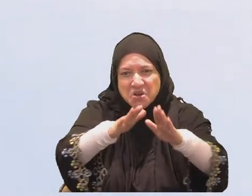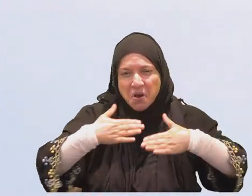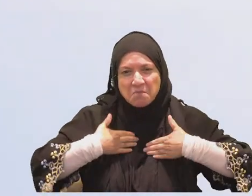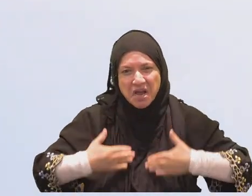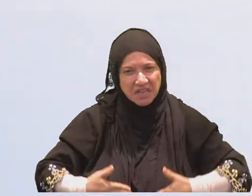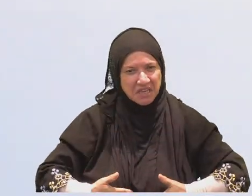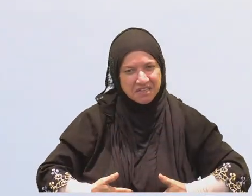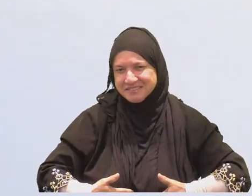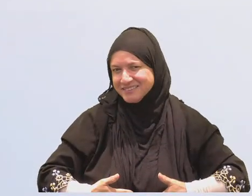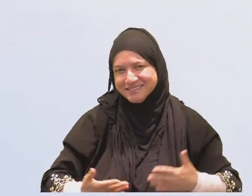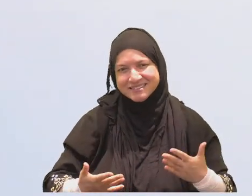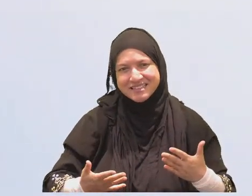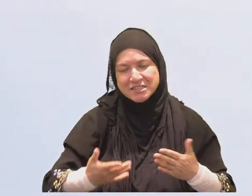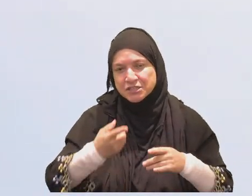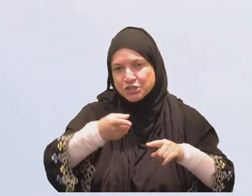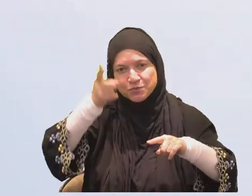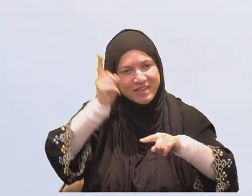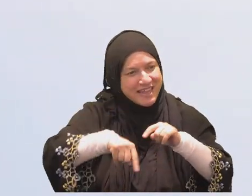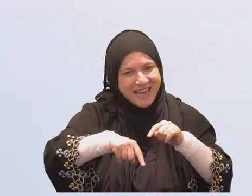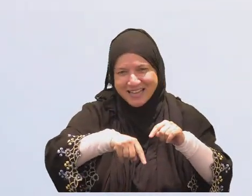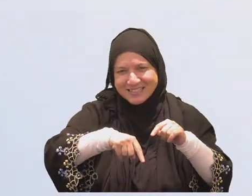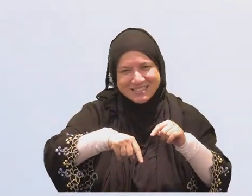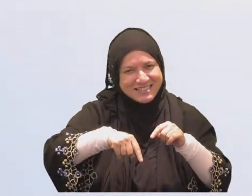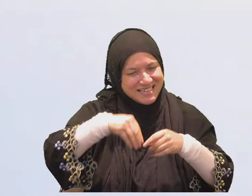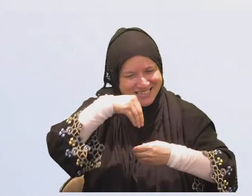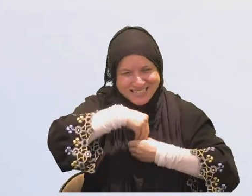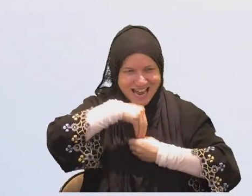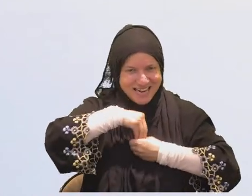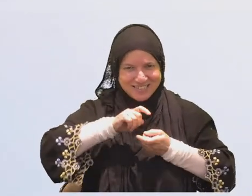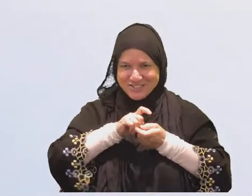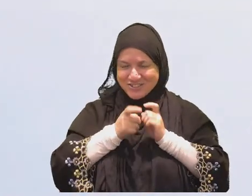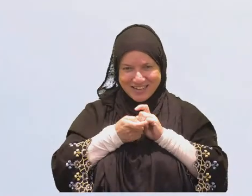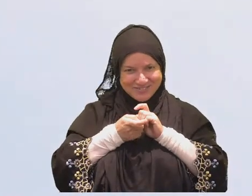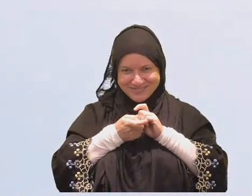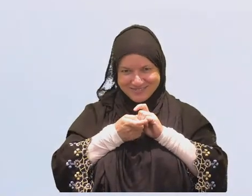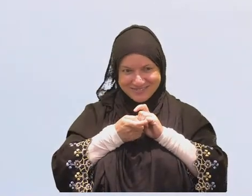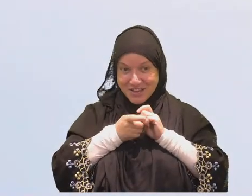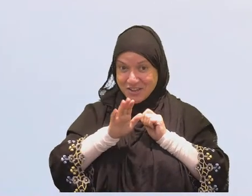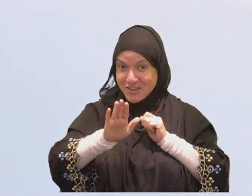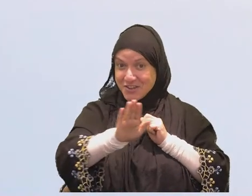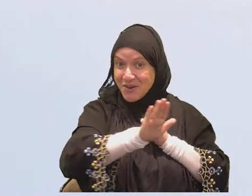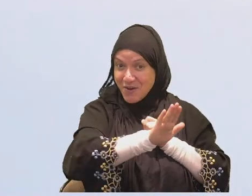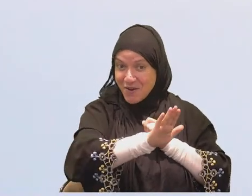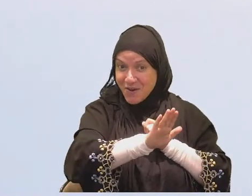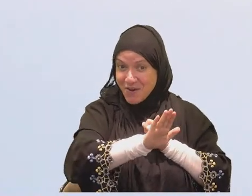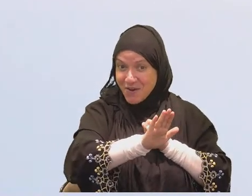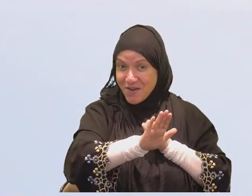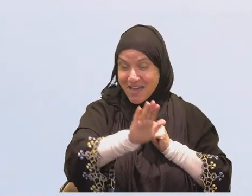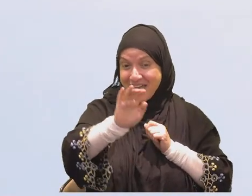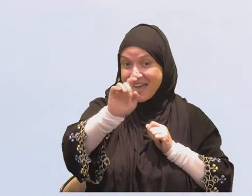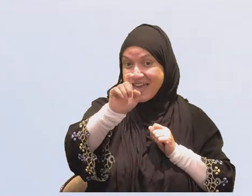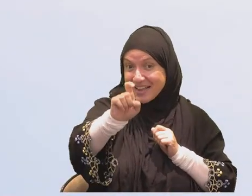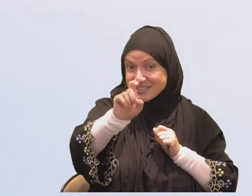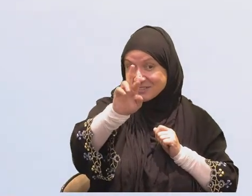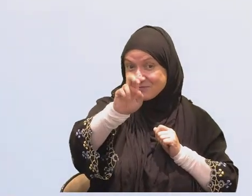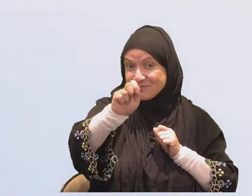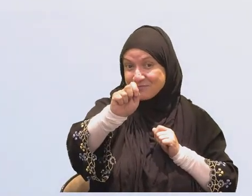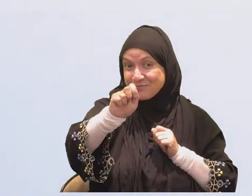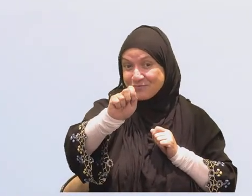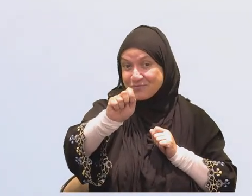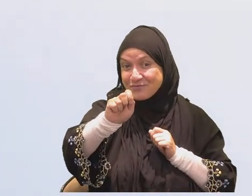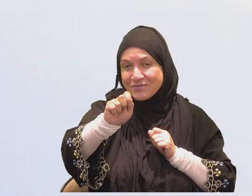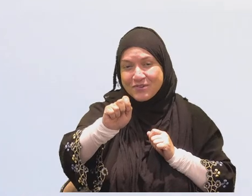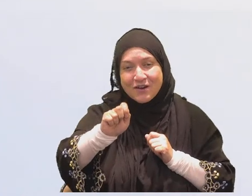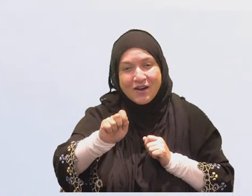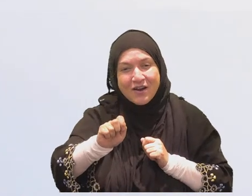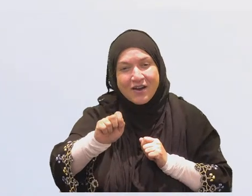male chromosomal makeup of that human, will never change. So it's cosmetic surgery,